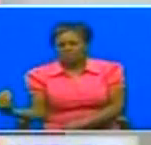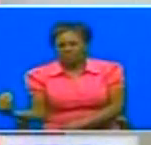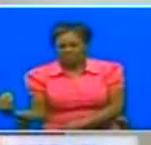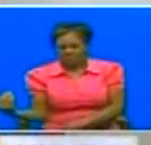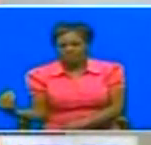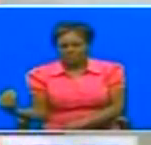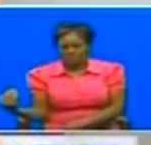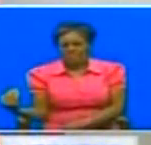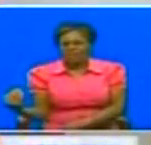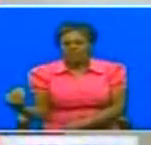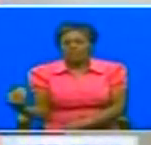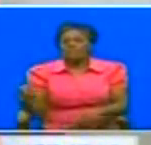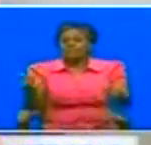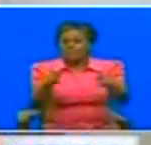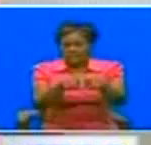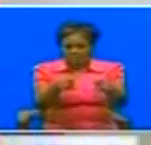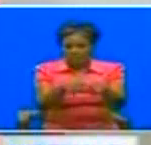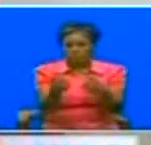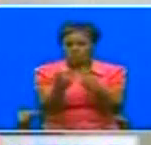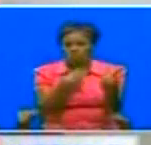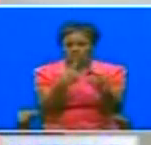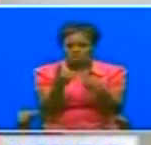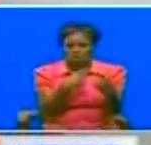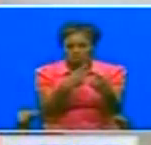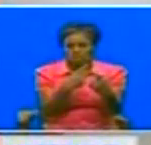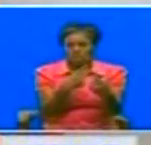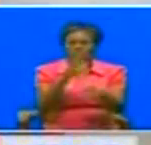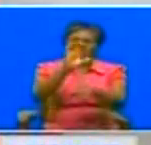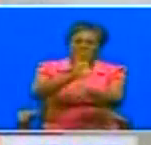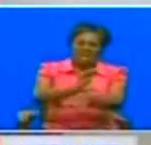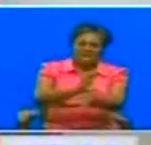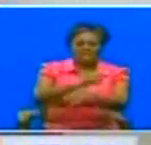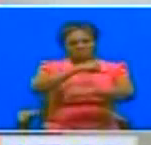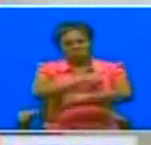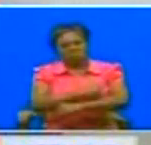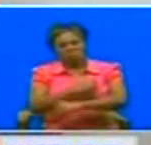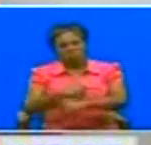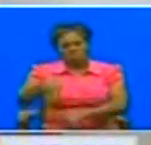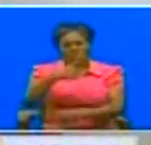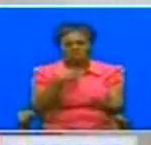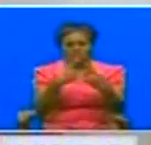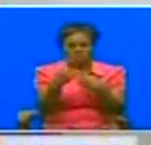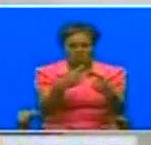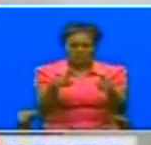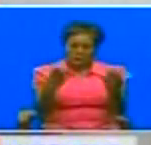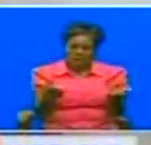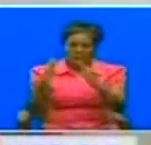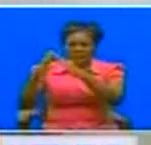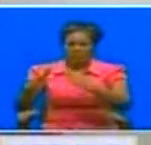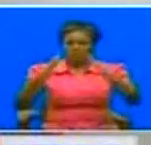That's one way we get to the children. Also, we talk in barazas, in churches, in schools. We even go from house to